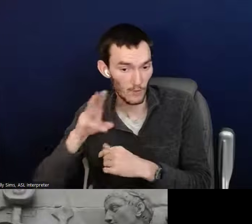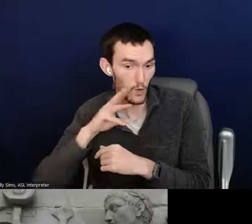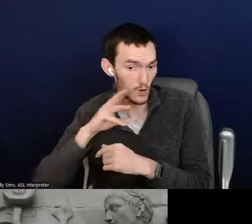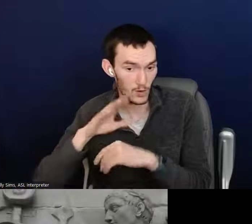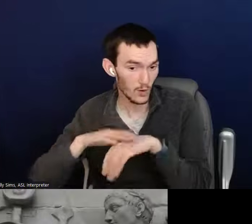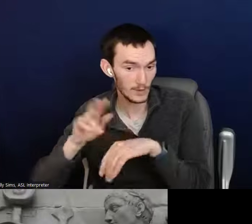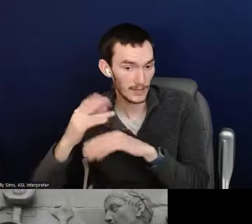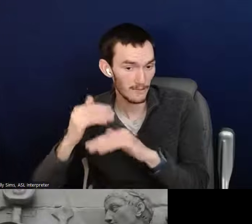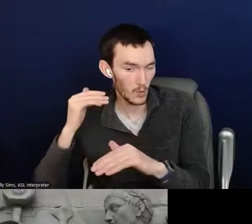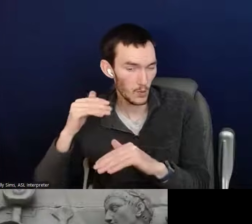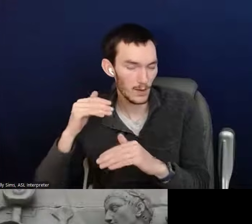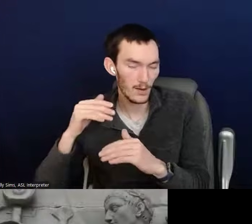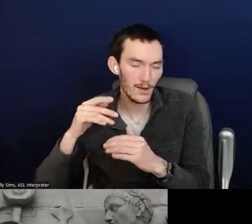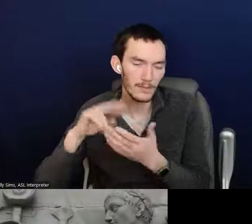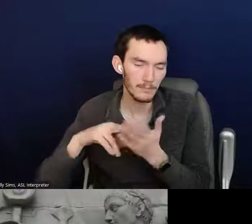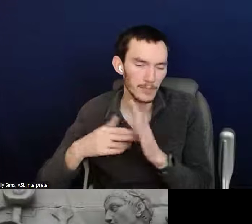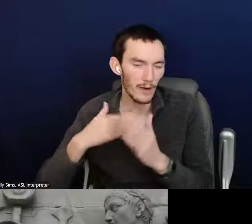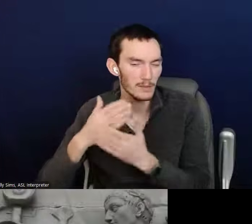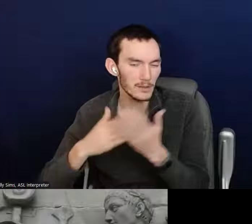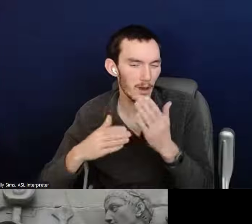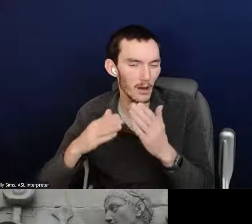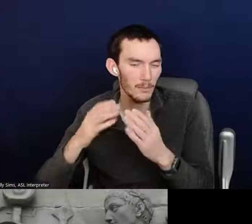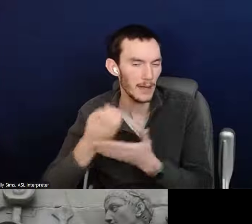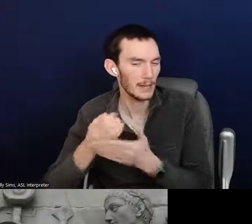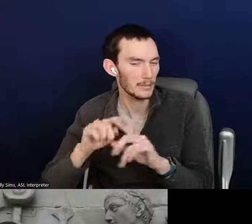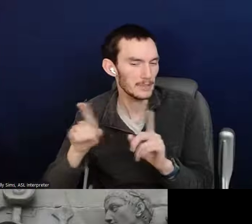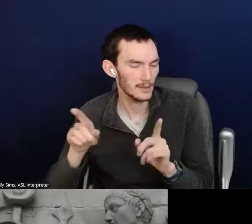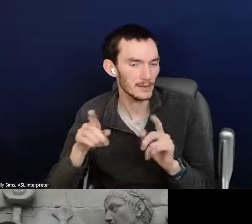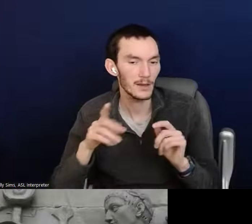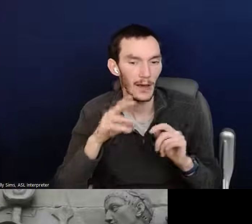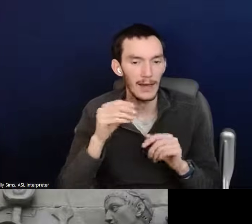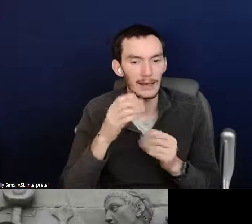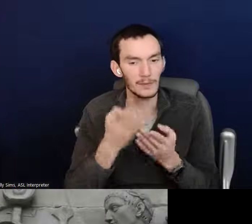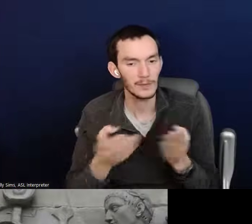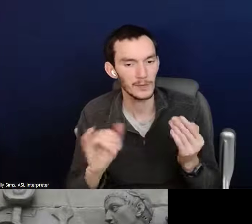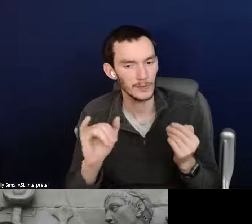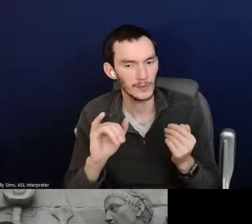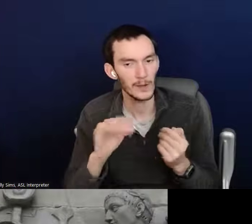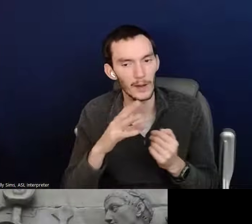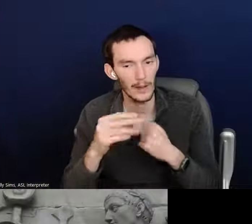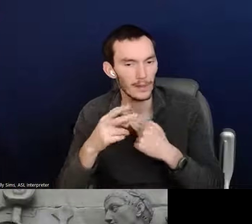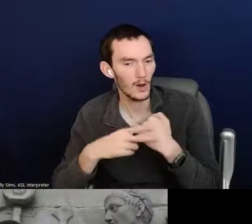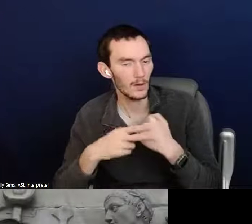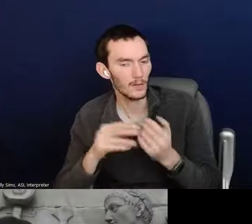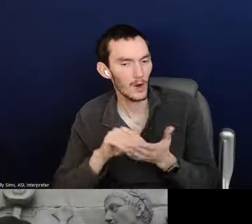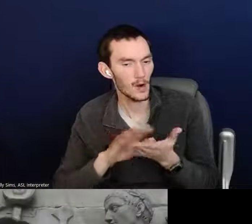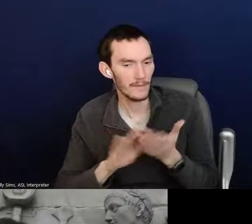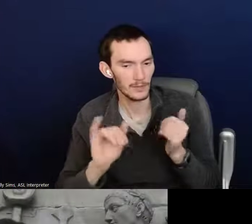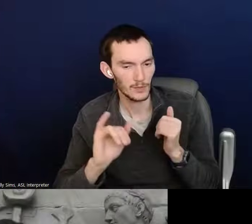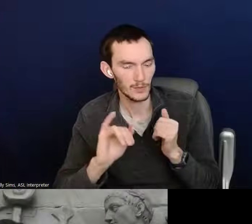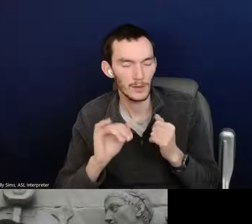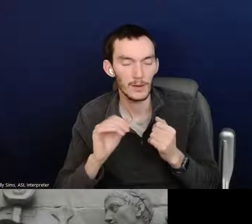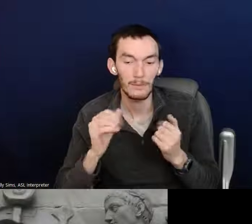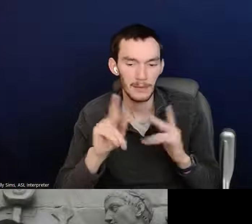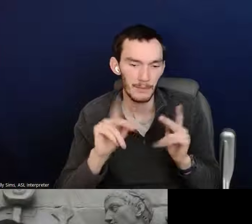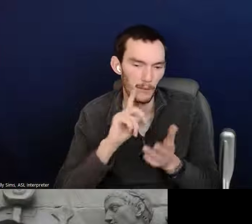floor suggests a socioeconomic difference. We see also these differences in the material artifacts as well. And lots of folks have